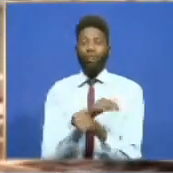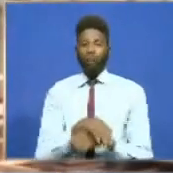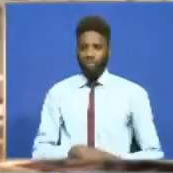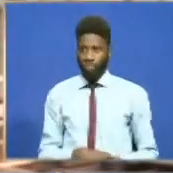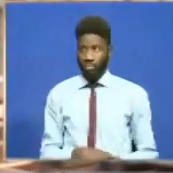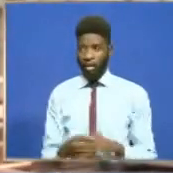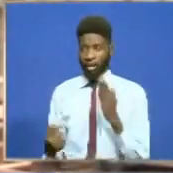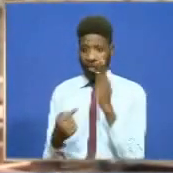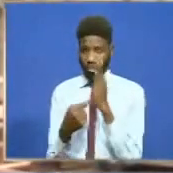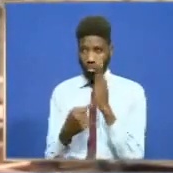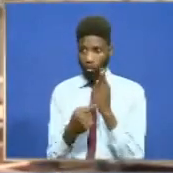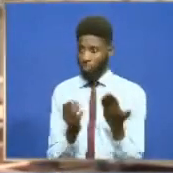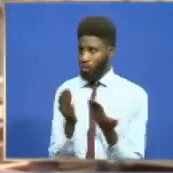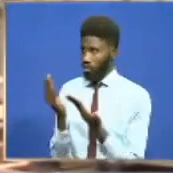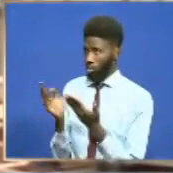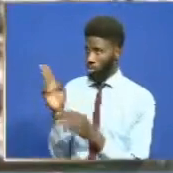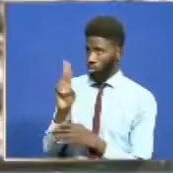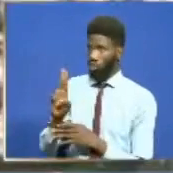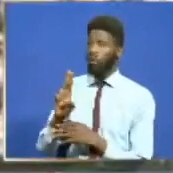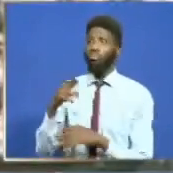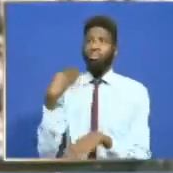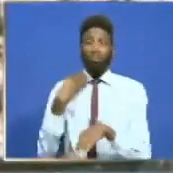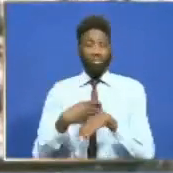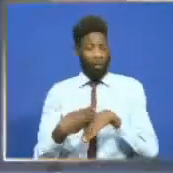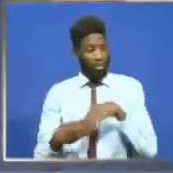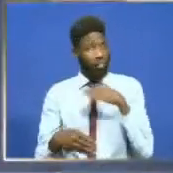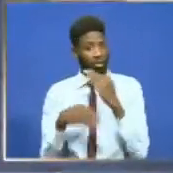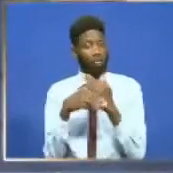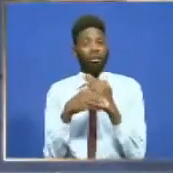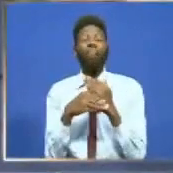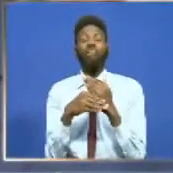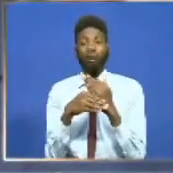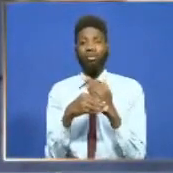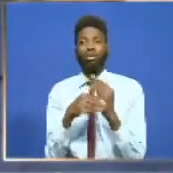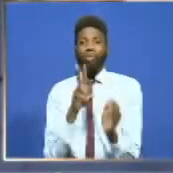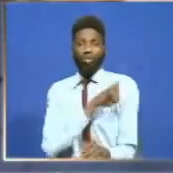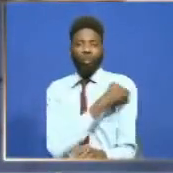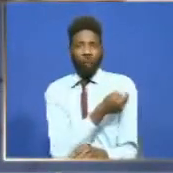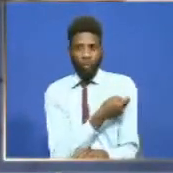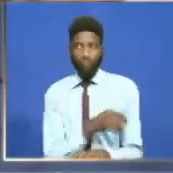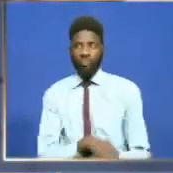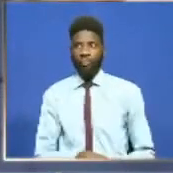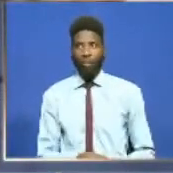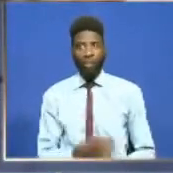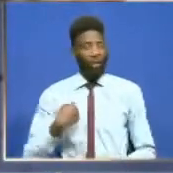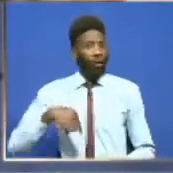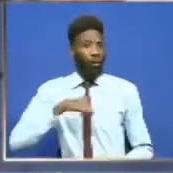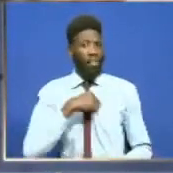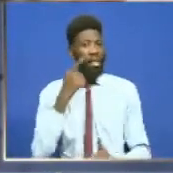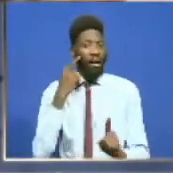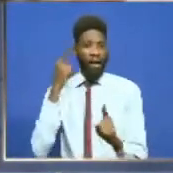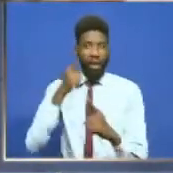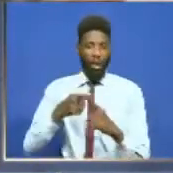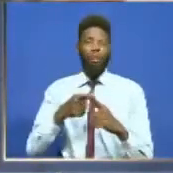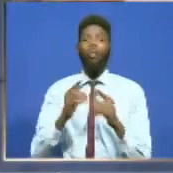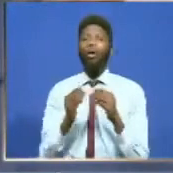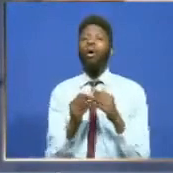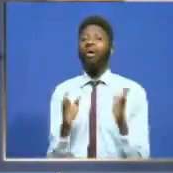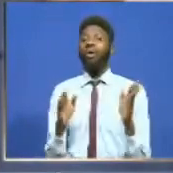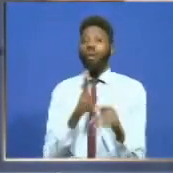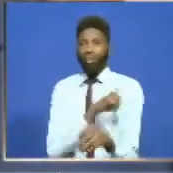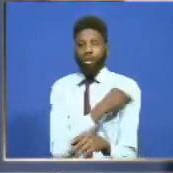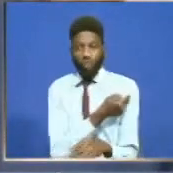being used to construct the multi-million shillings hospital. We are targeting that we should open this hospital by the 20th of